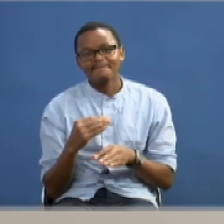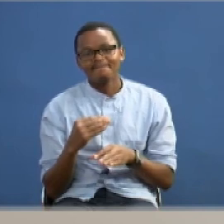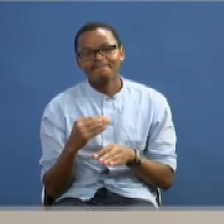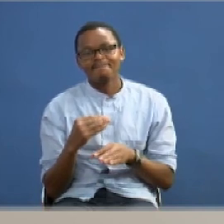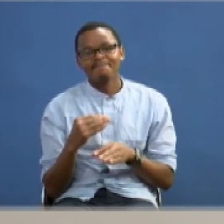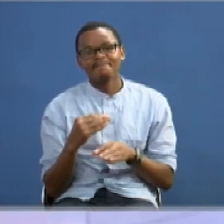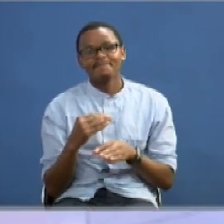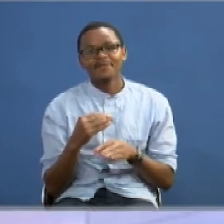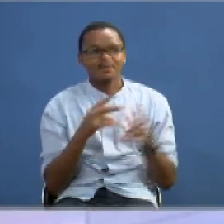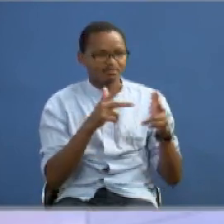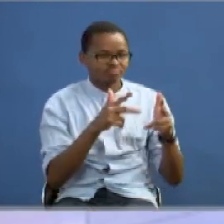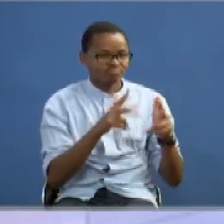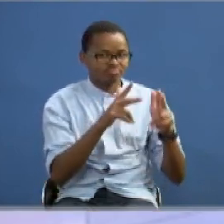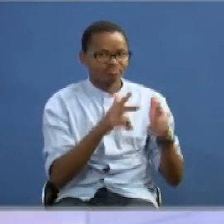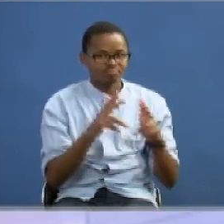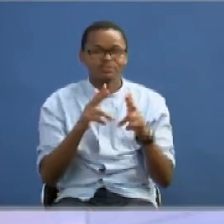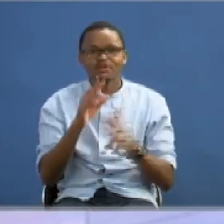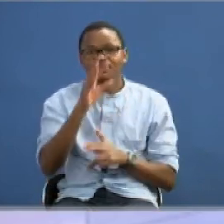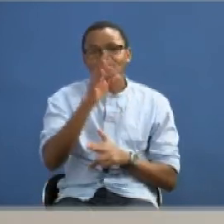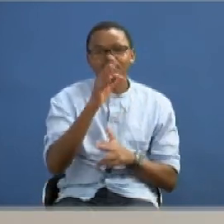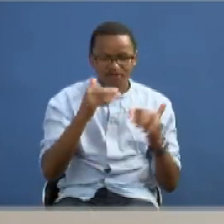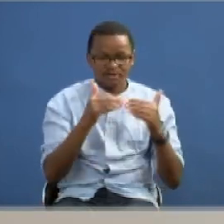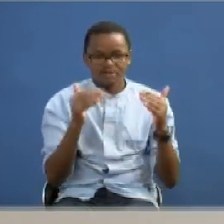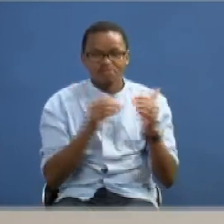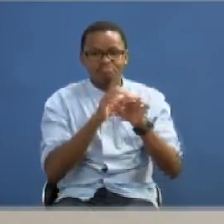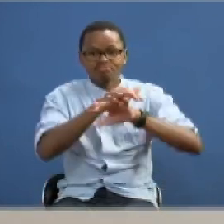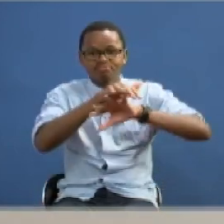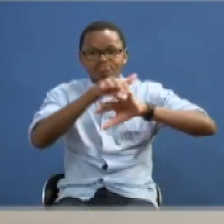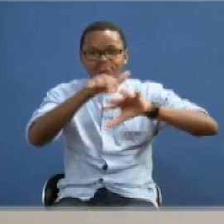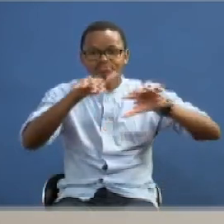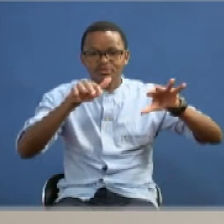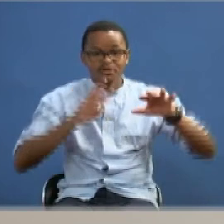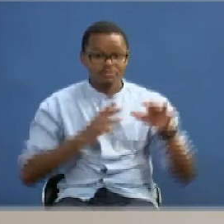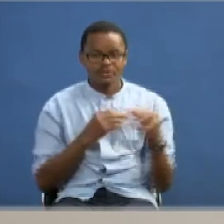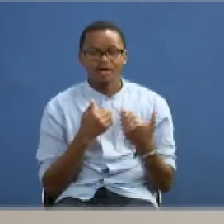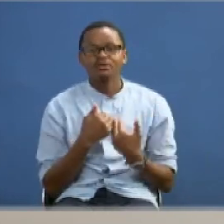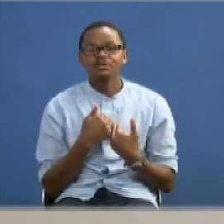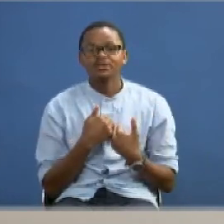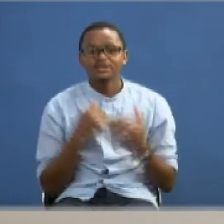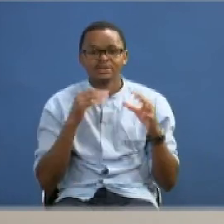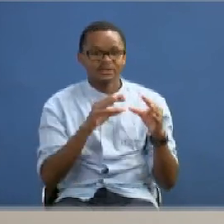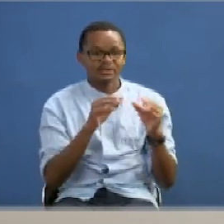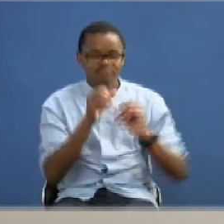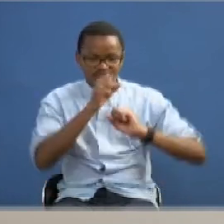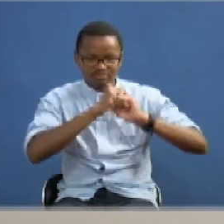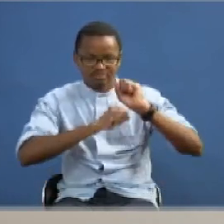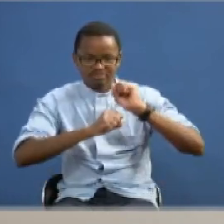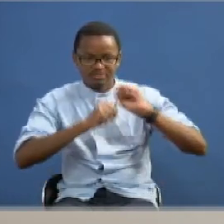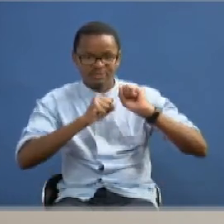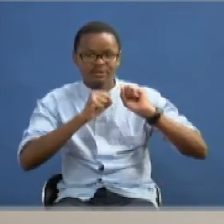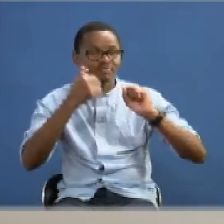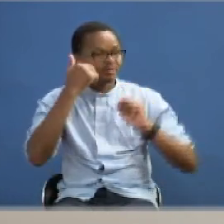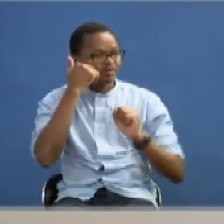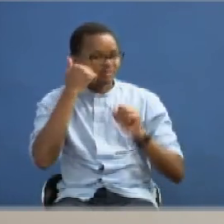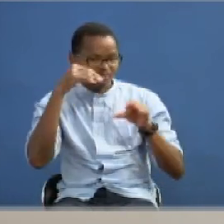and Mandera of community spread. We have taken measures to contain the disease